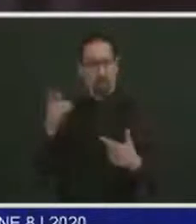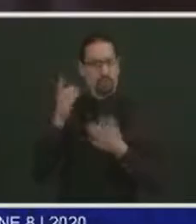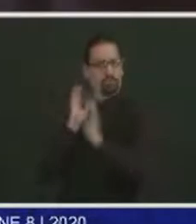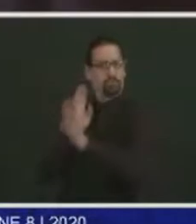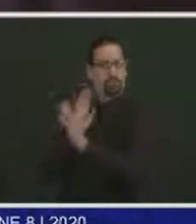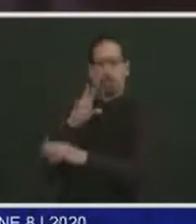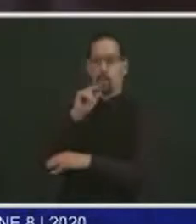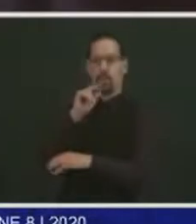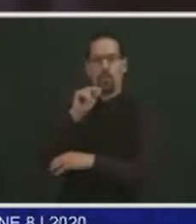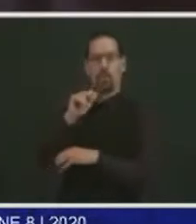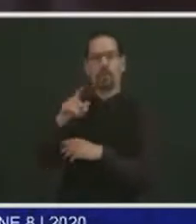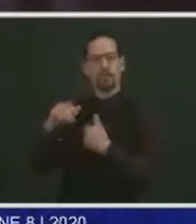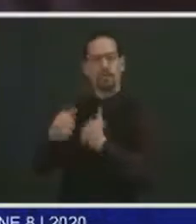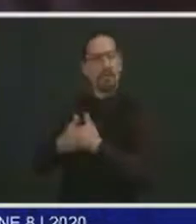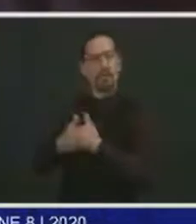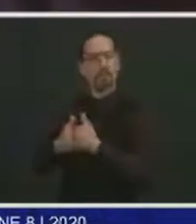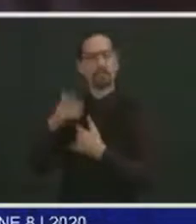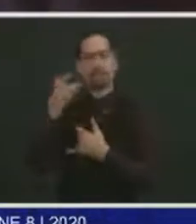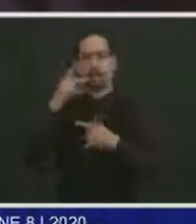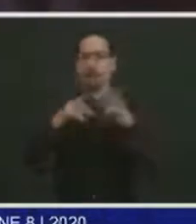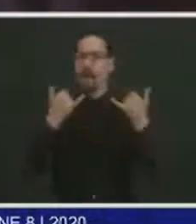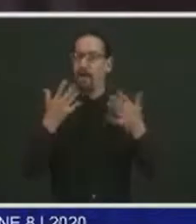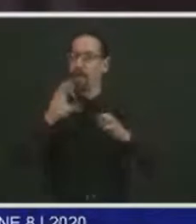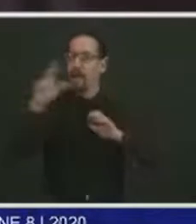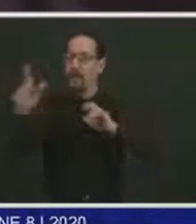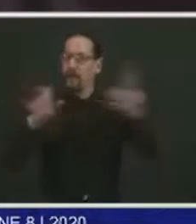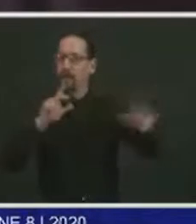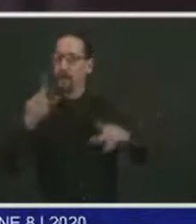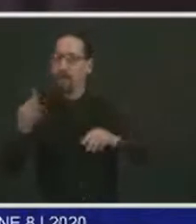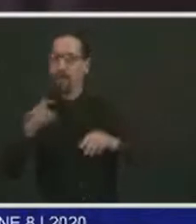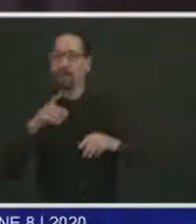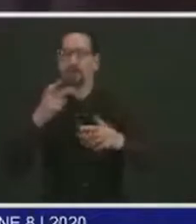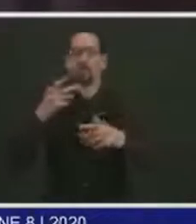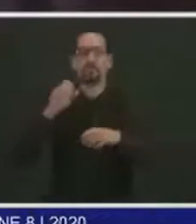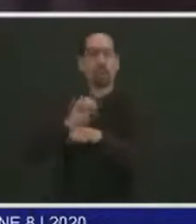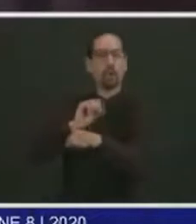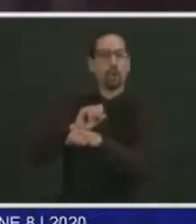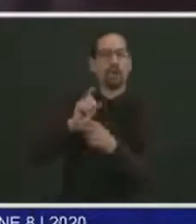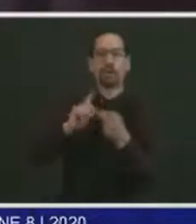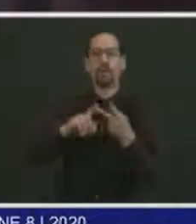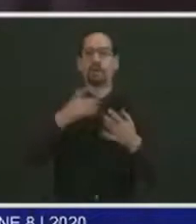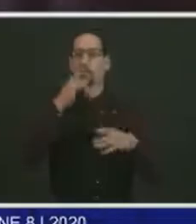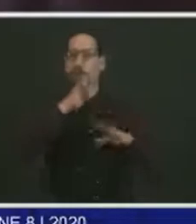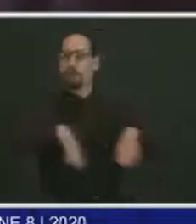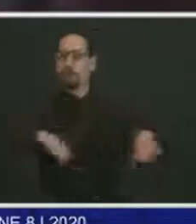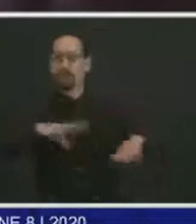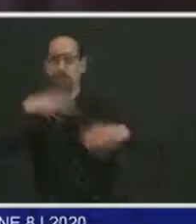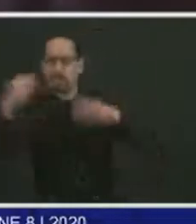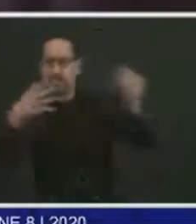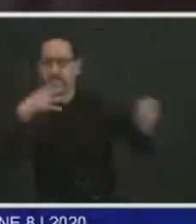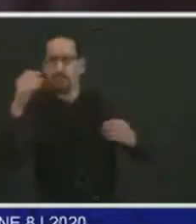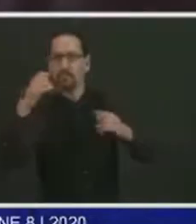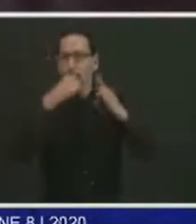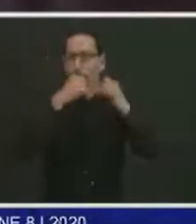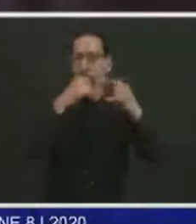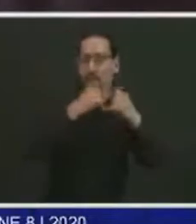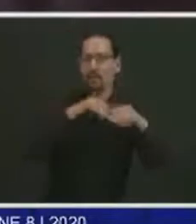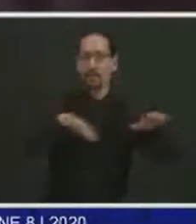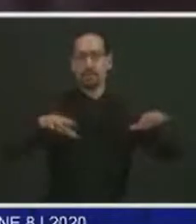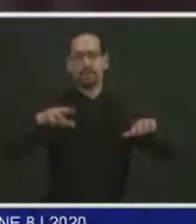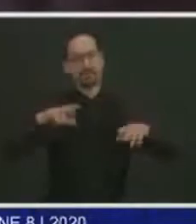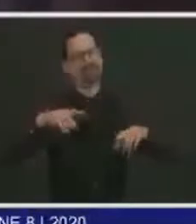kids are going back to camp, kids are playing sports, we're going to open school, more people are going to get sick, so we're going to have to keep increasing